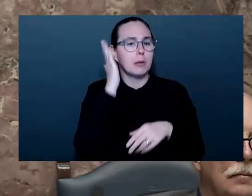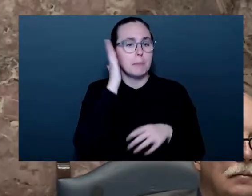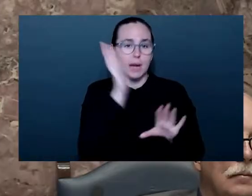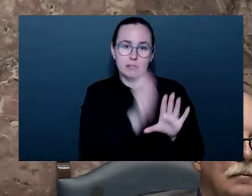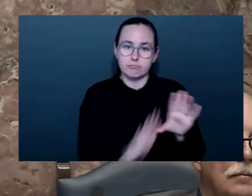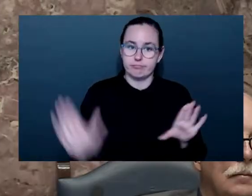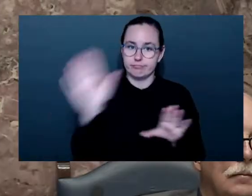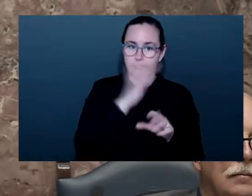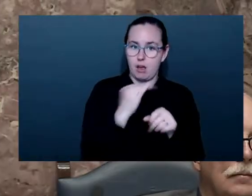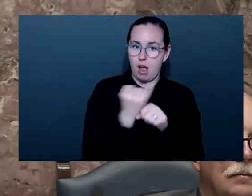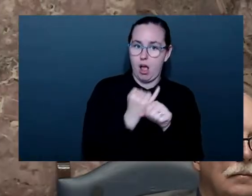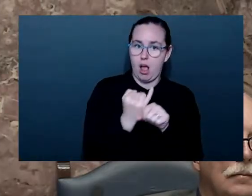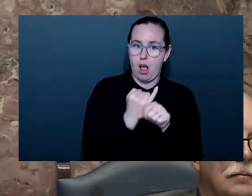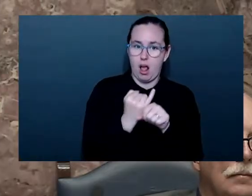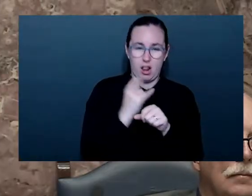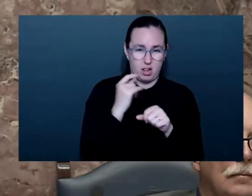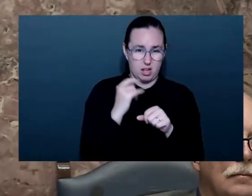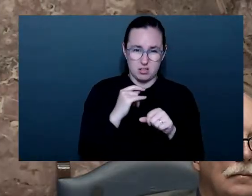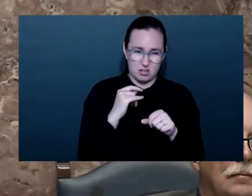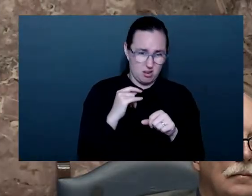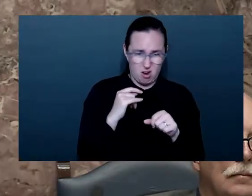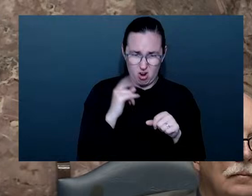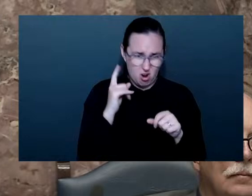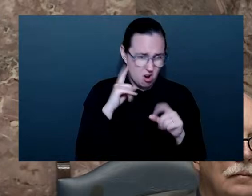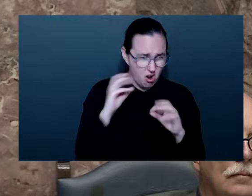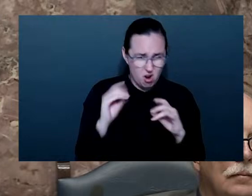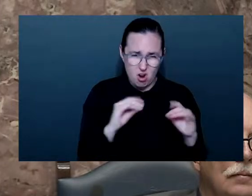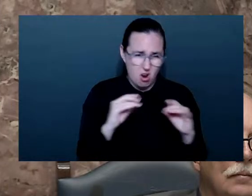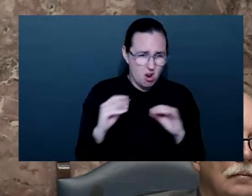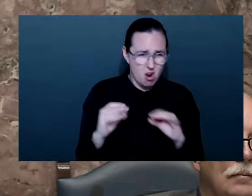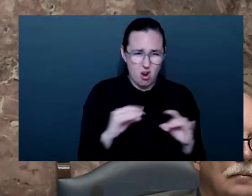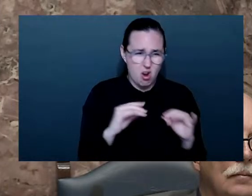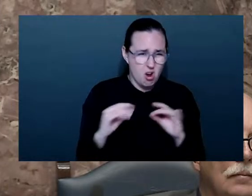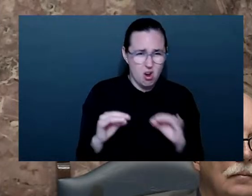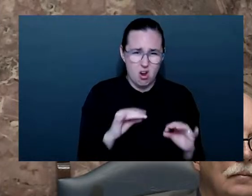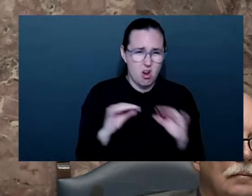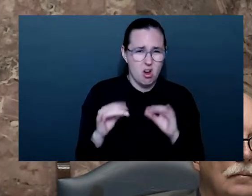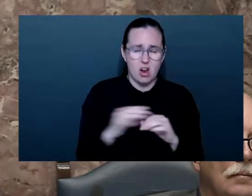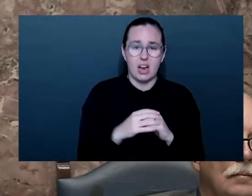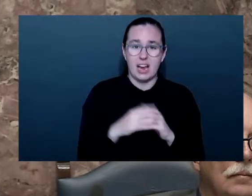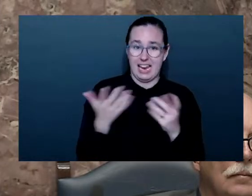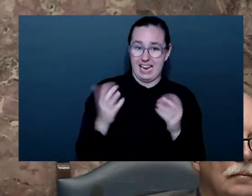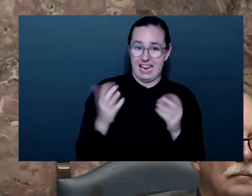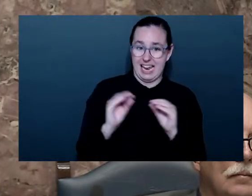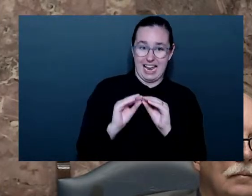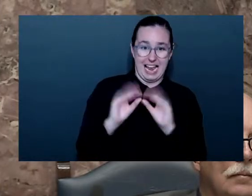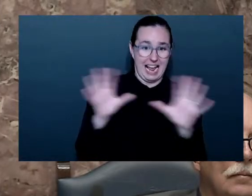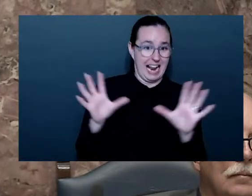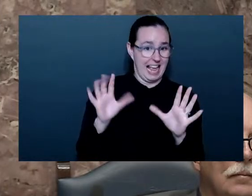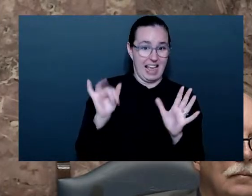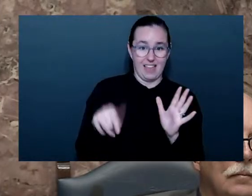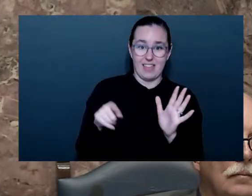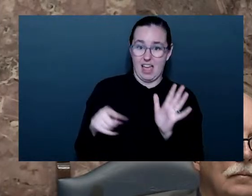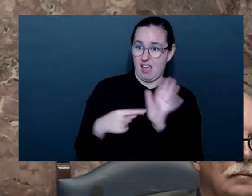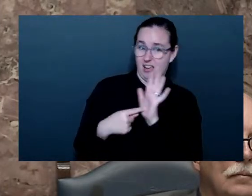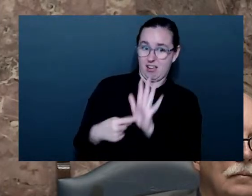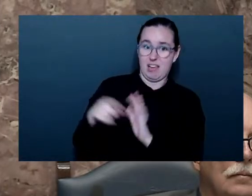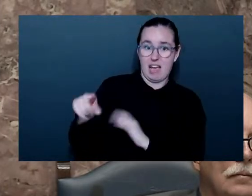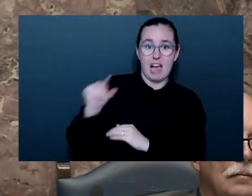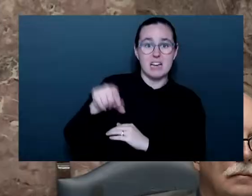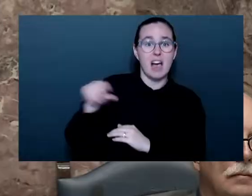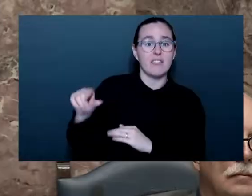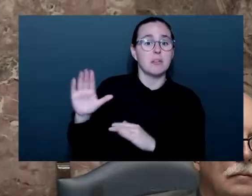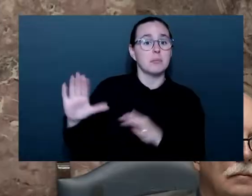con. Here we have the clearest signal yet that this government's own fiscal message was resulting in cuts in frontline